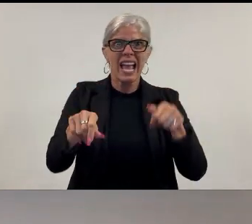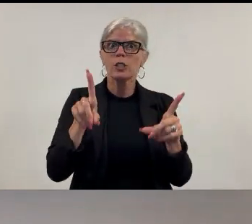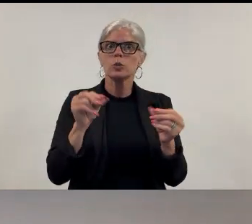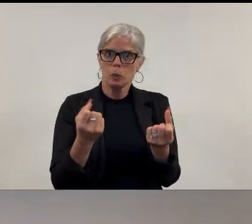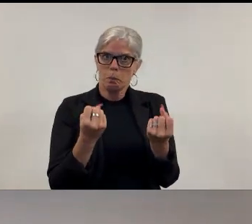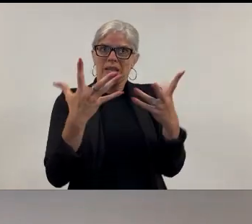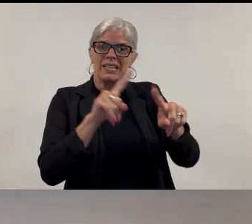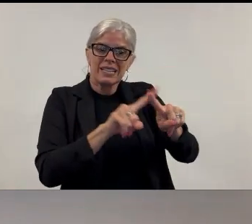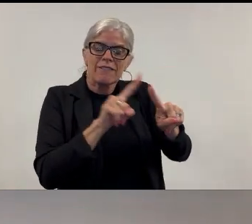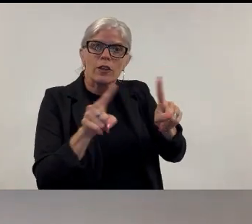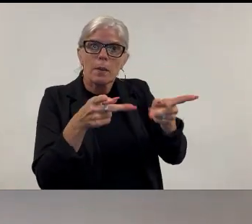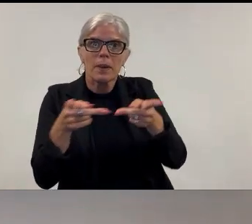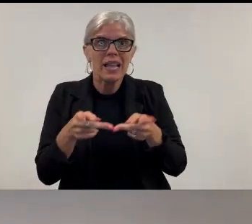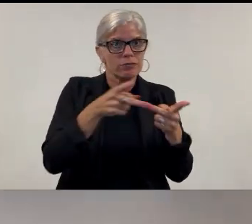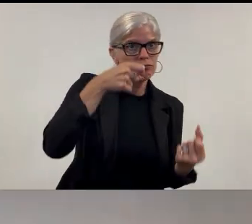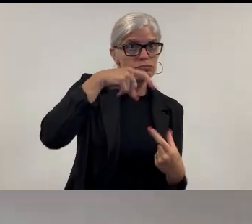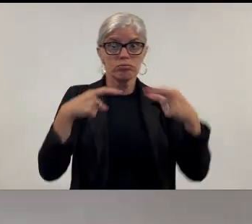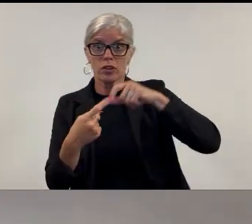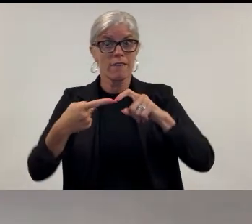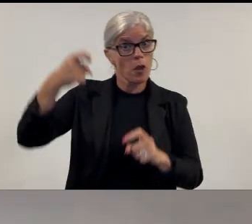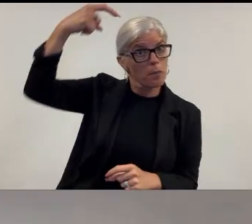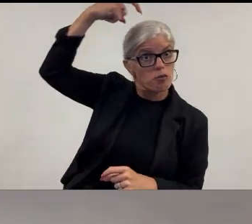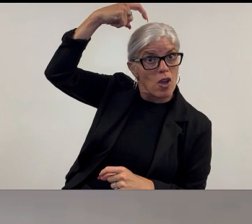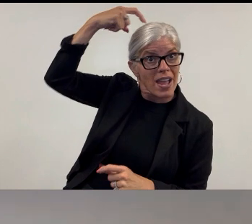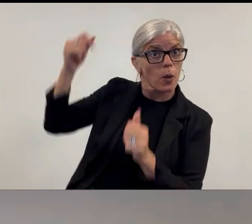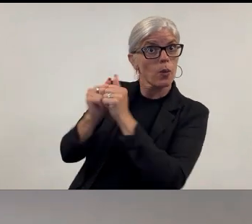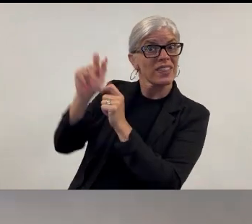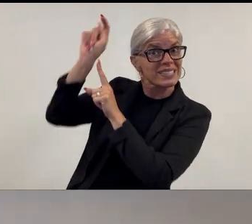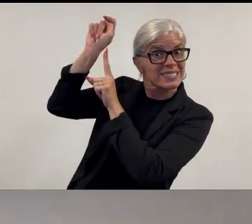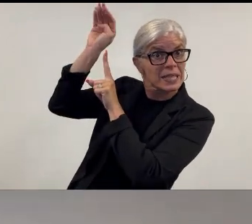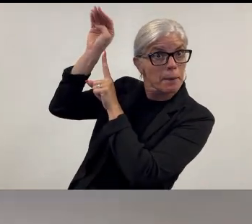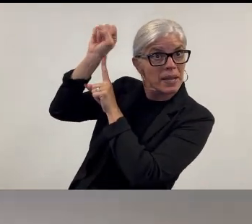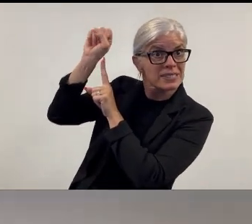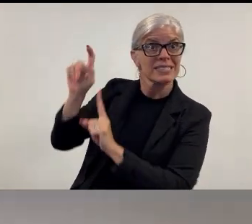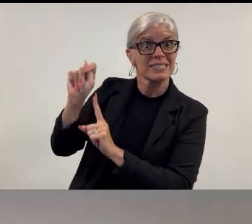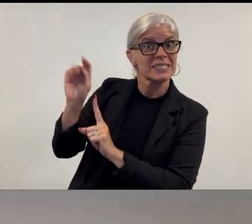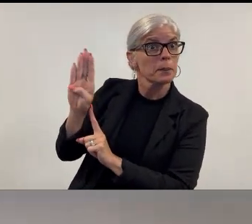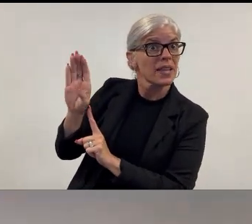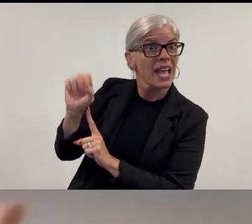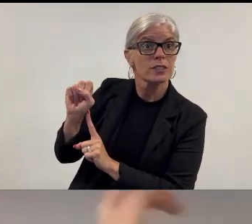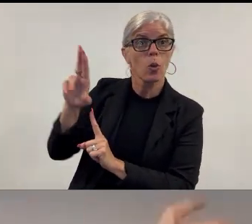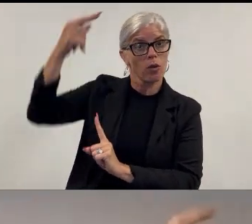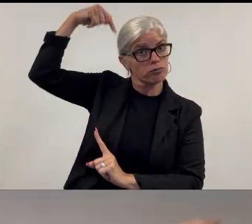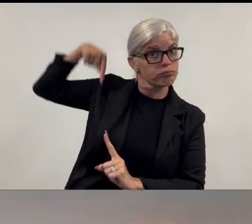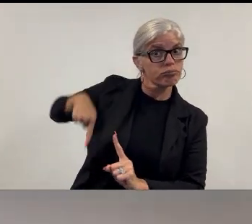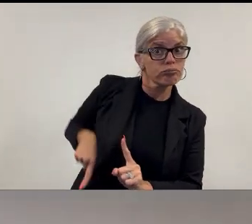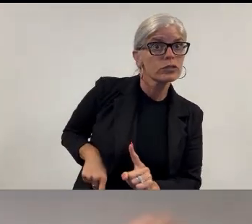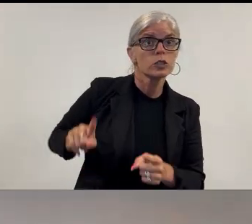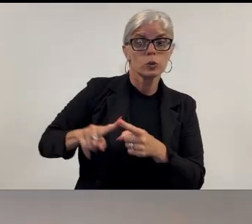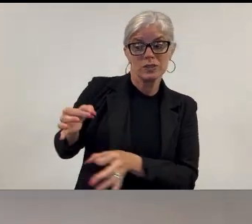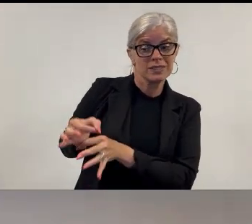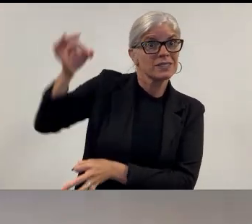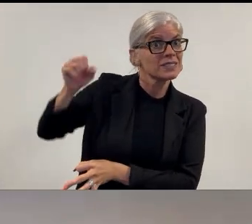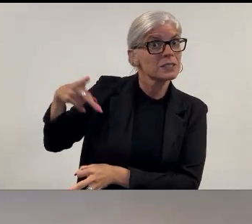be single stimulation, transcutaneous or epidural, or it can do multiple site stimulation, starting from